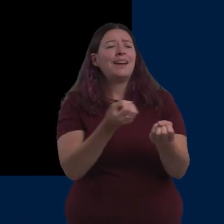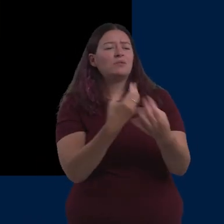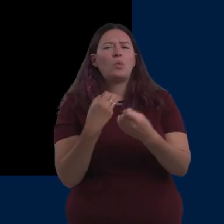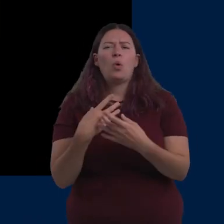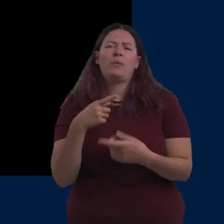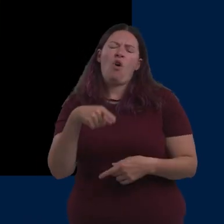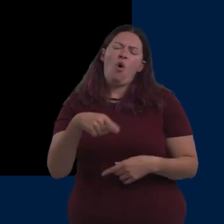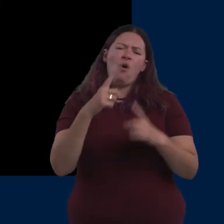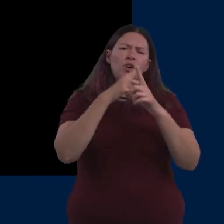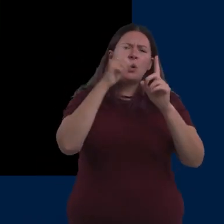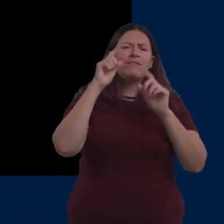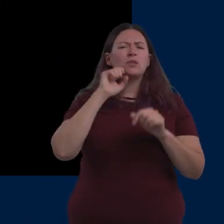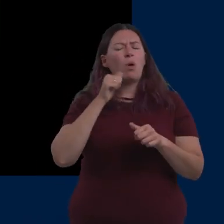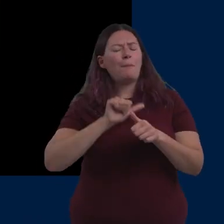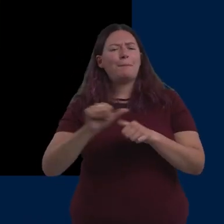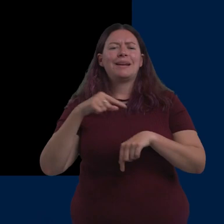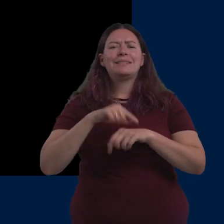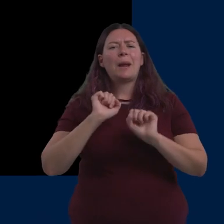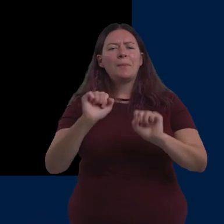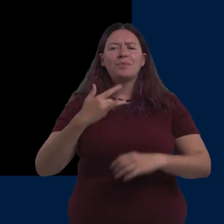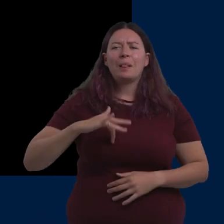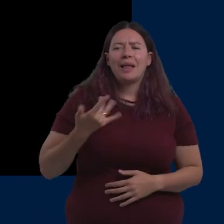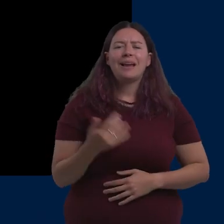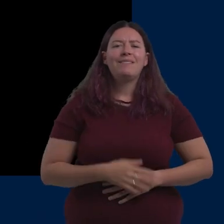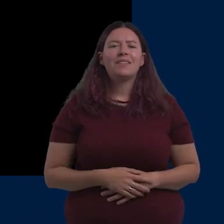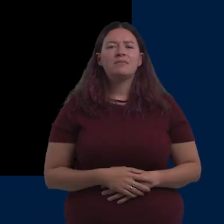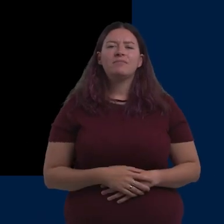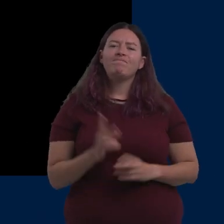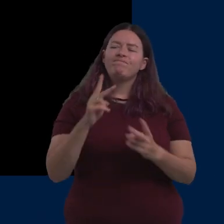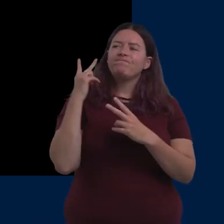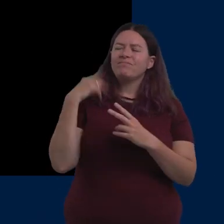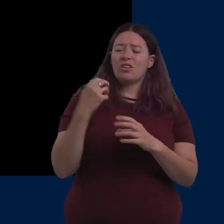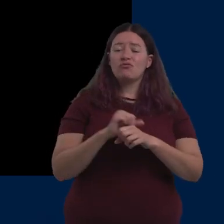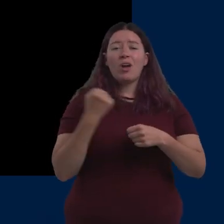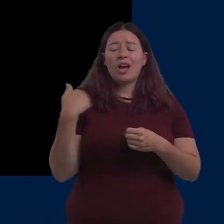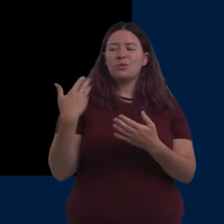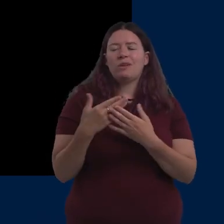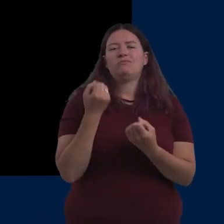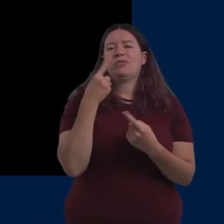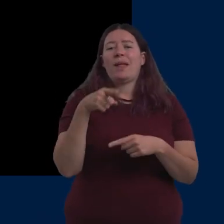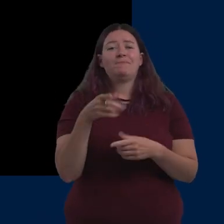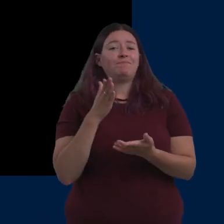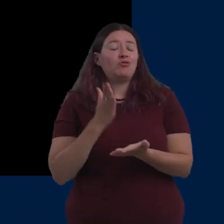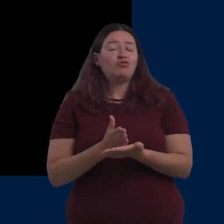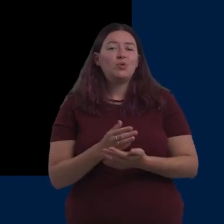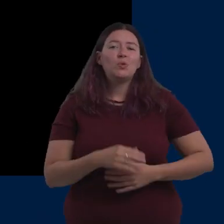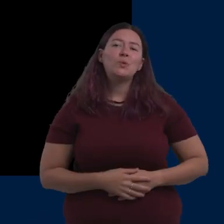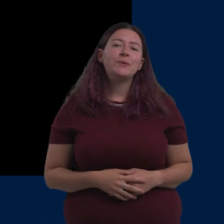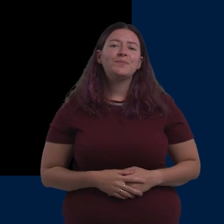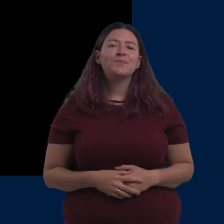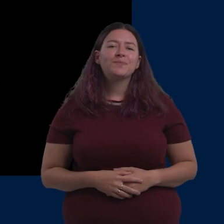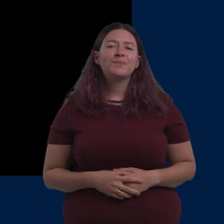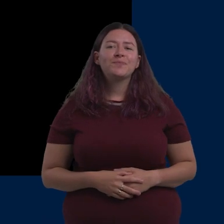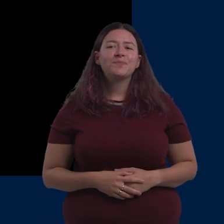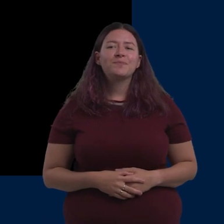told me that my years at university would be some of the best of my life. Since graduating, I've come to realize this to be